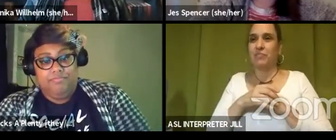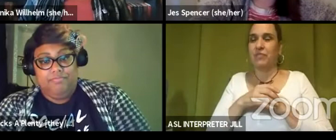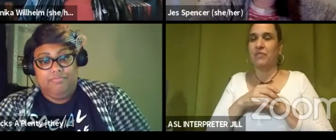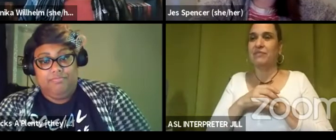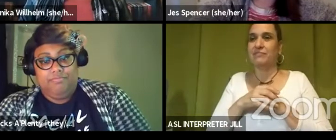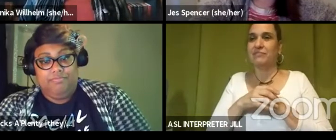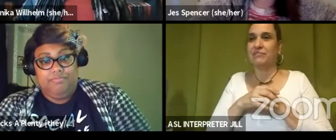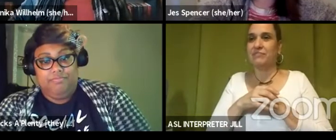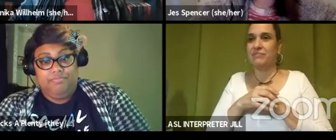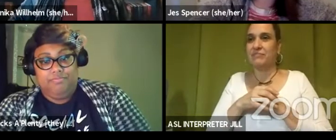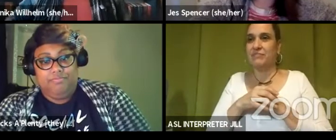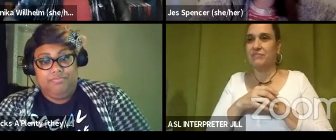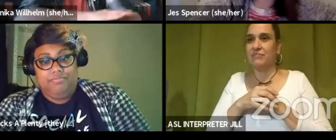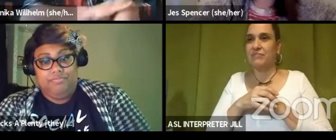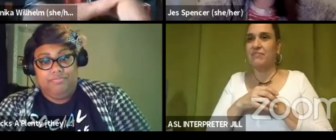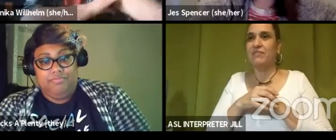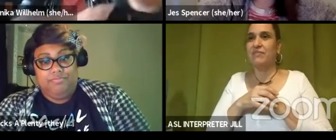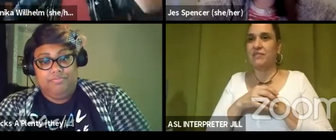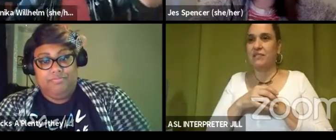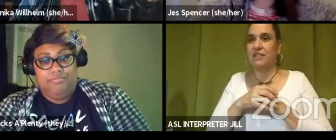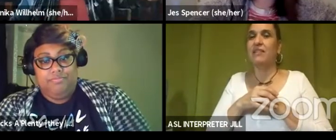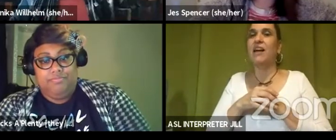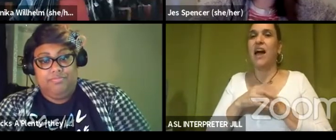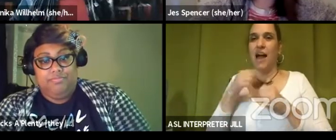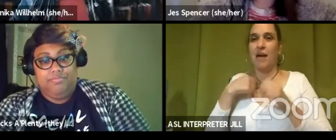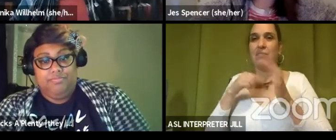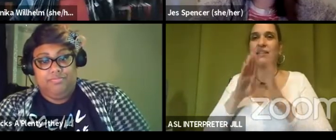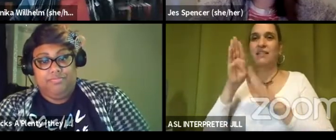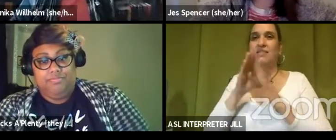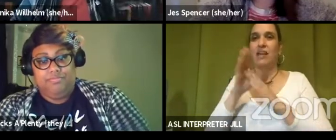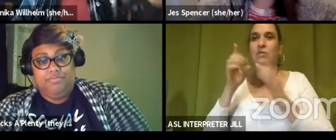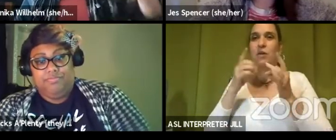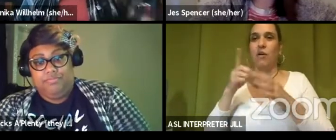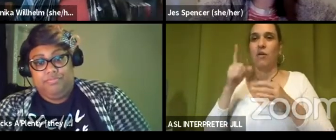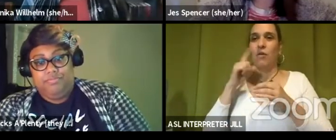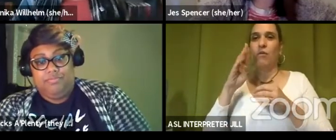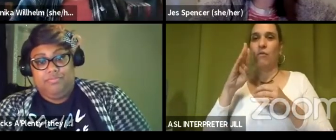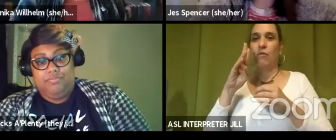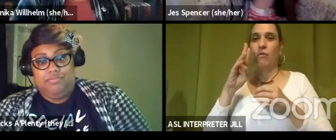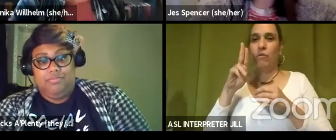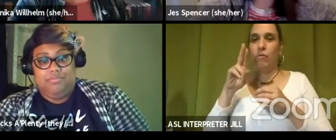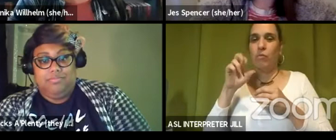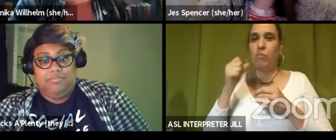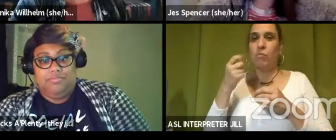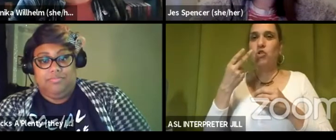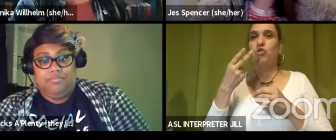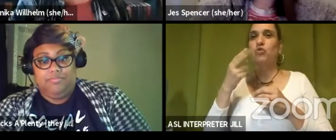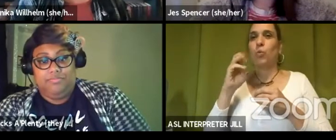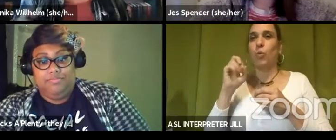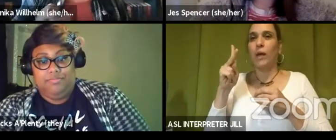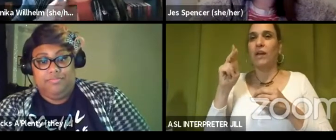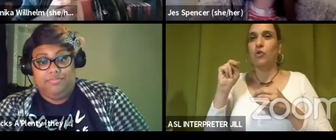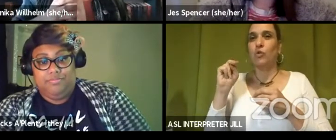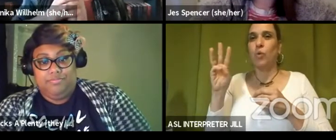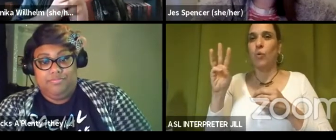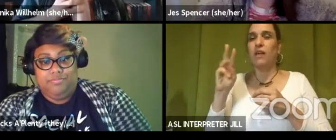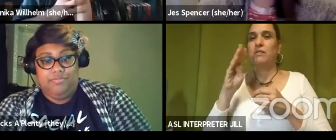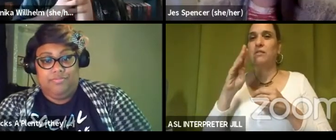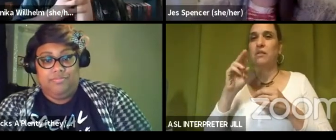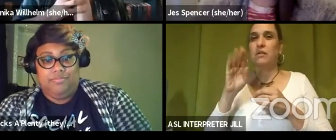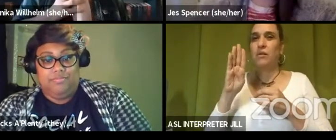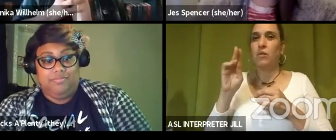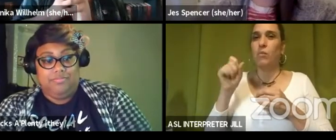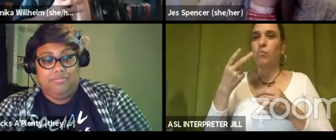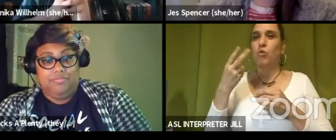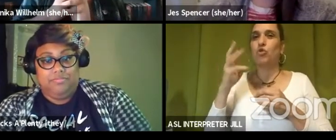Okay. Yeah, so I'm the development director for Bushwick Northwest, which is Bushwick Book Club. And we